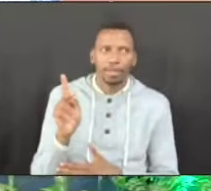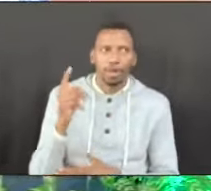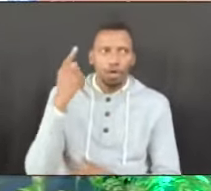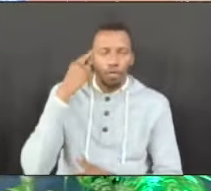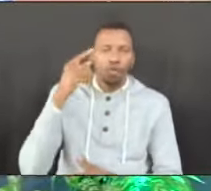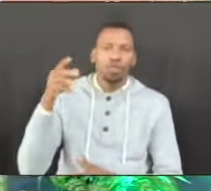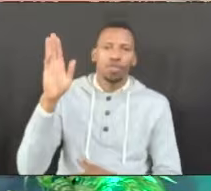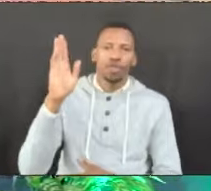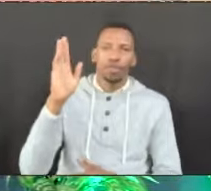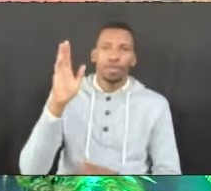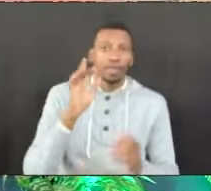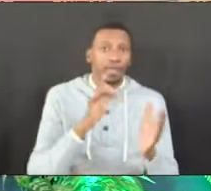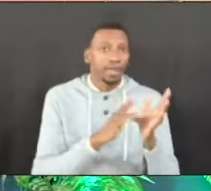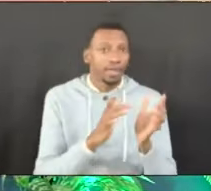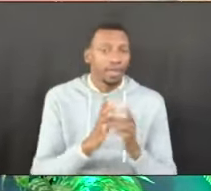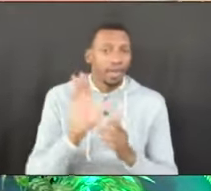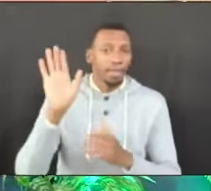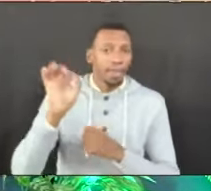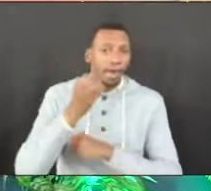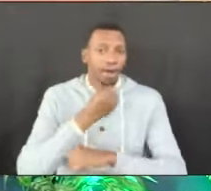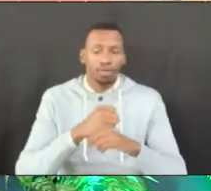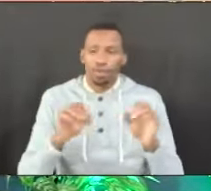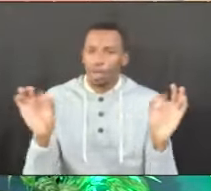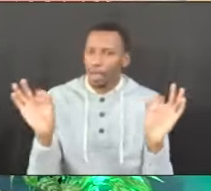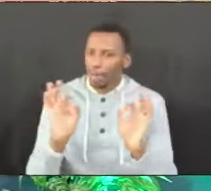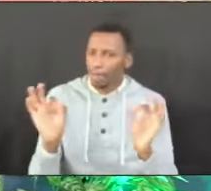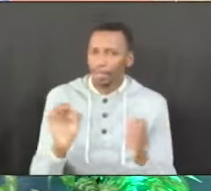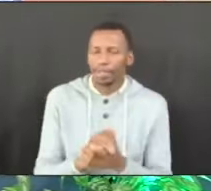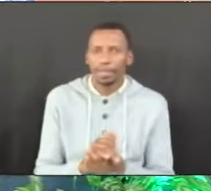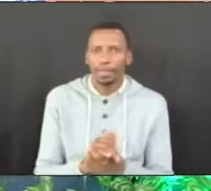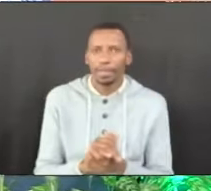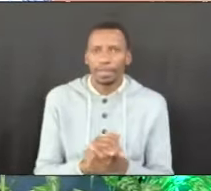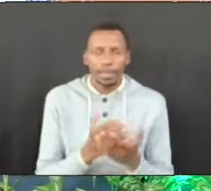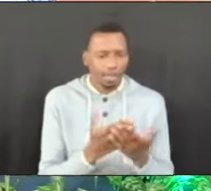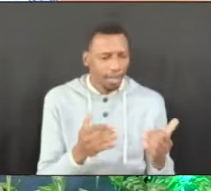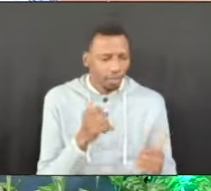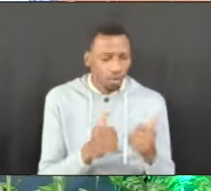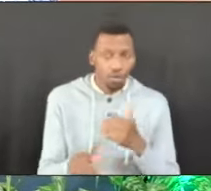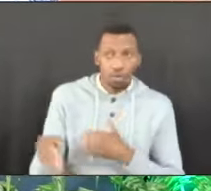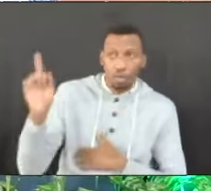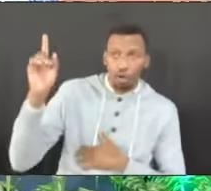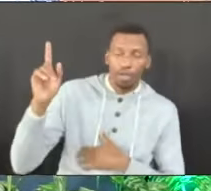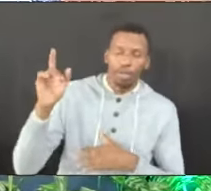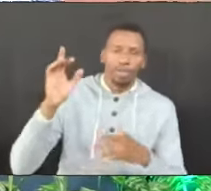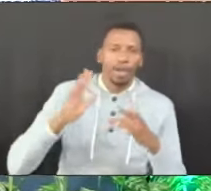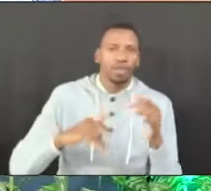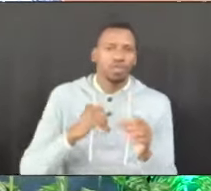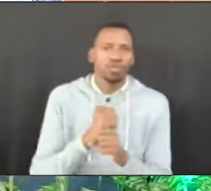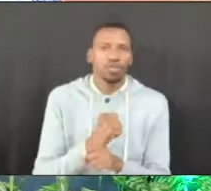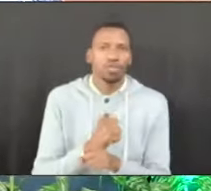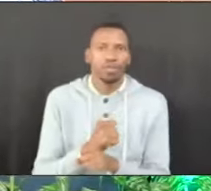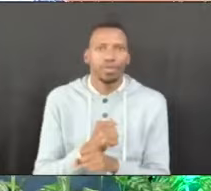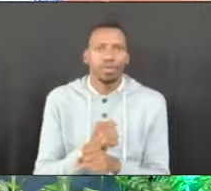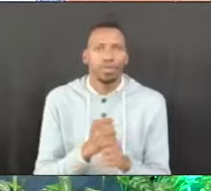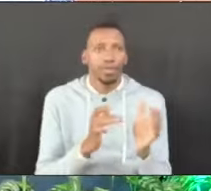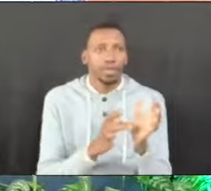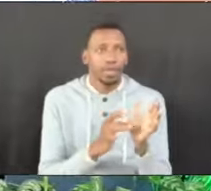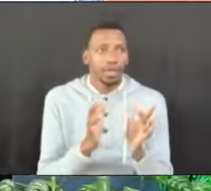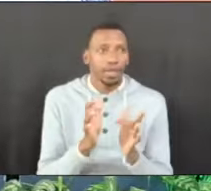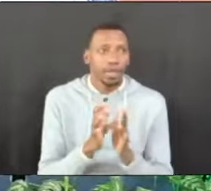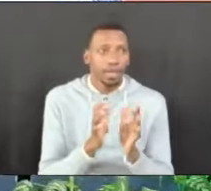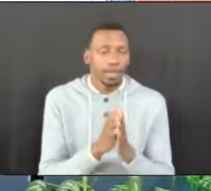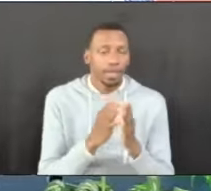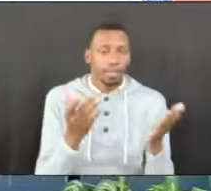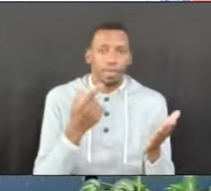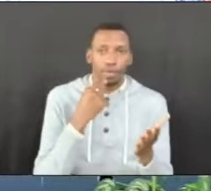What Jesus did is amazing. He did something God could not do. Hello? The Bible says, you